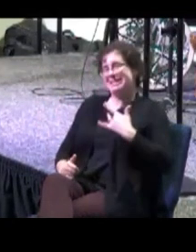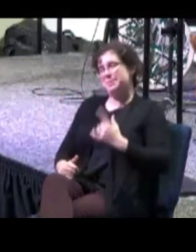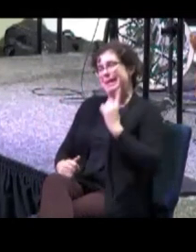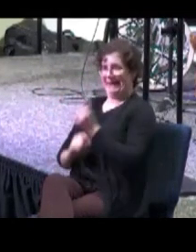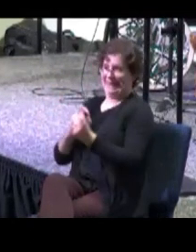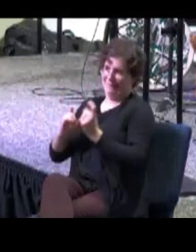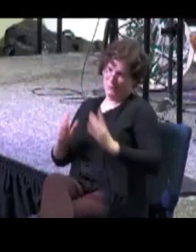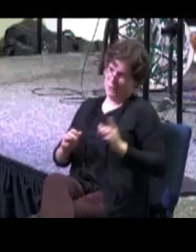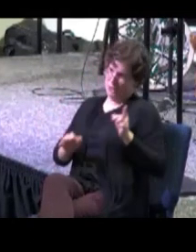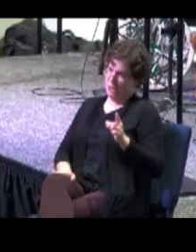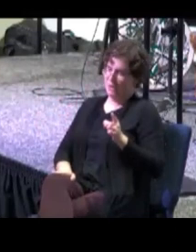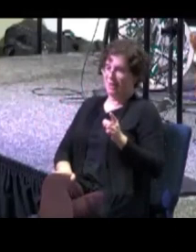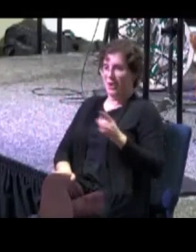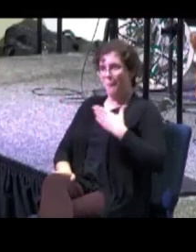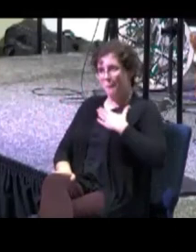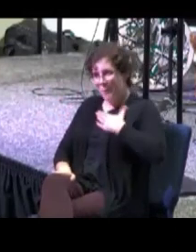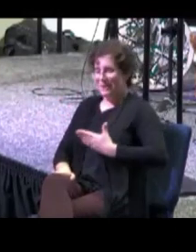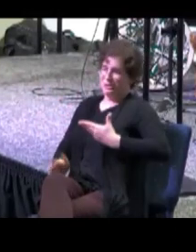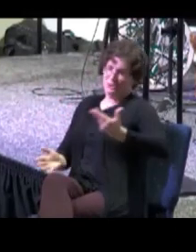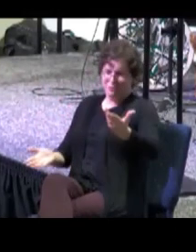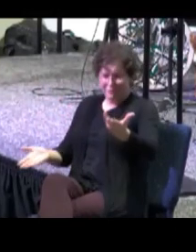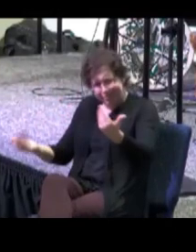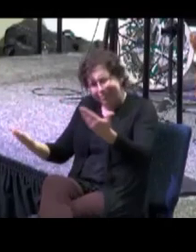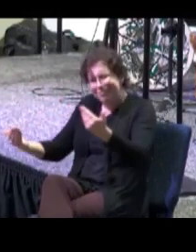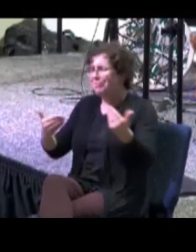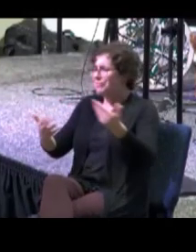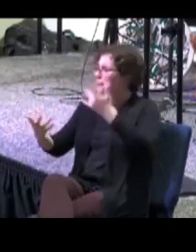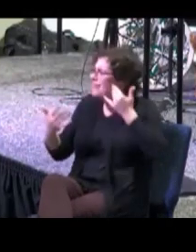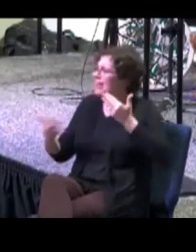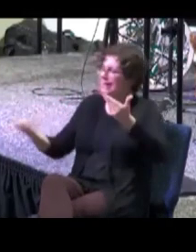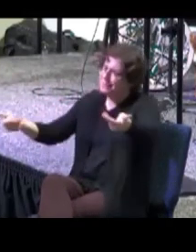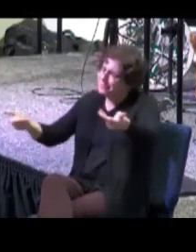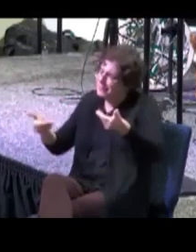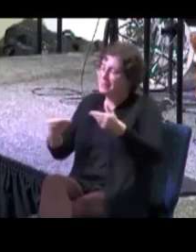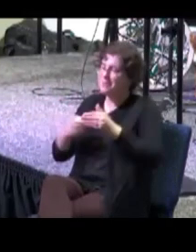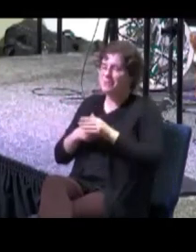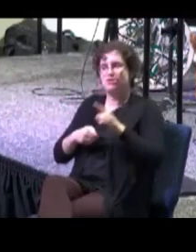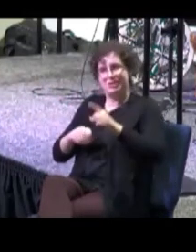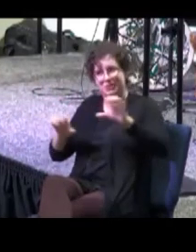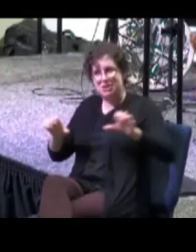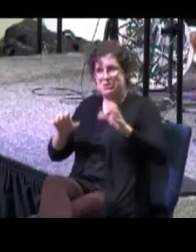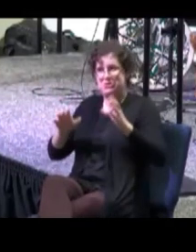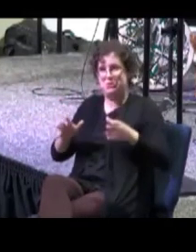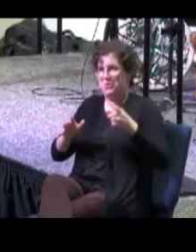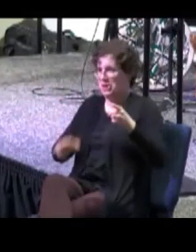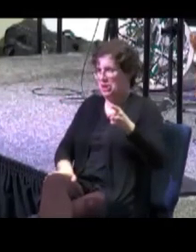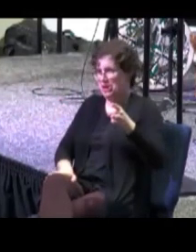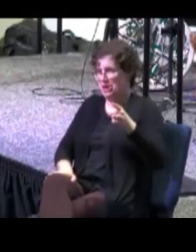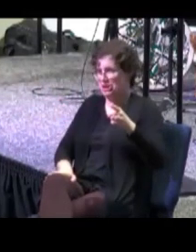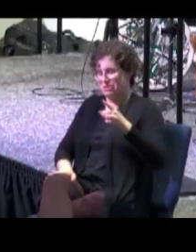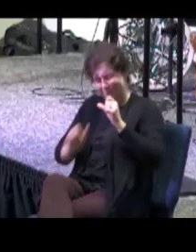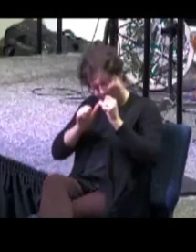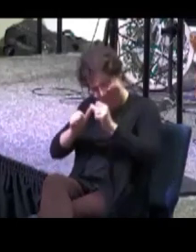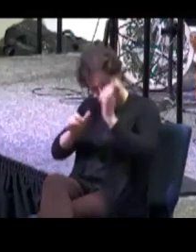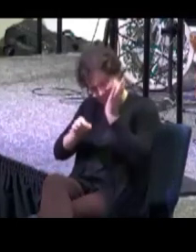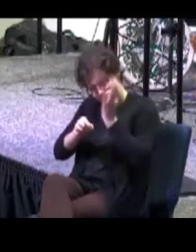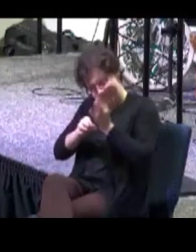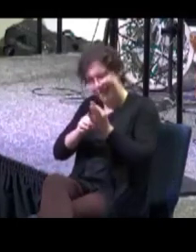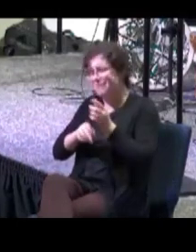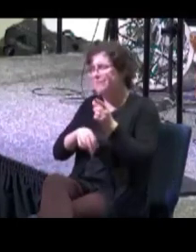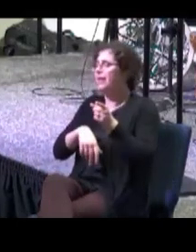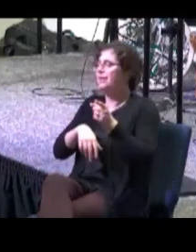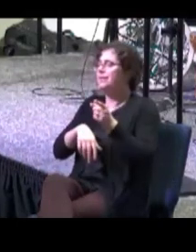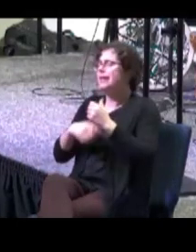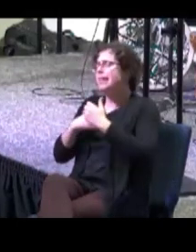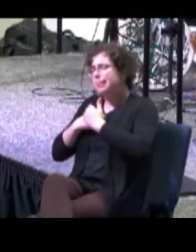a gracious hostess given to hospitality, a doer, a woman of abiding faith, a loving